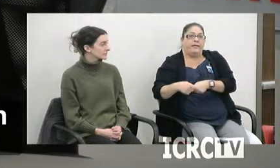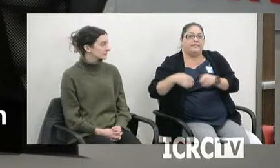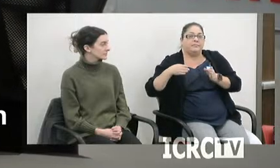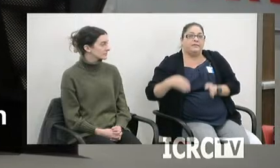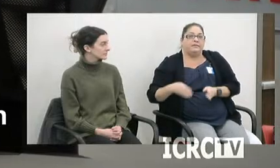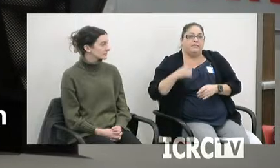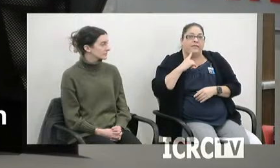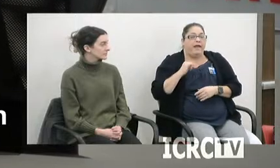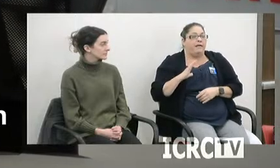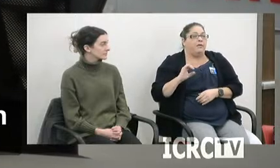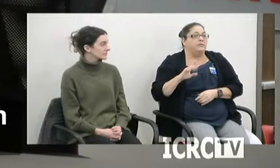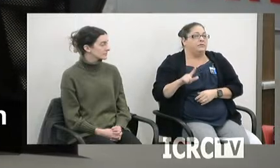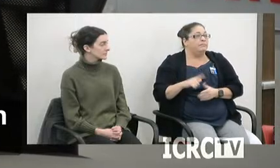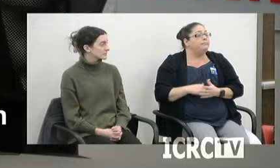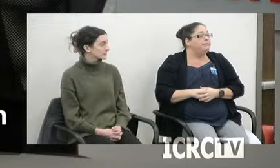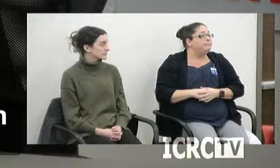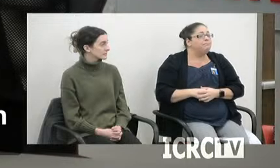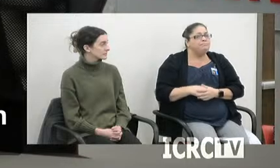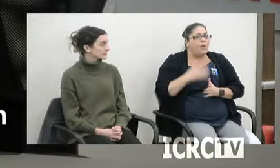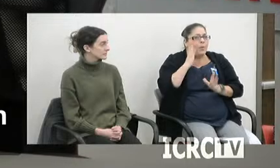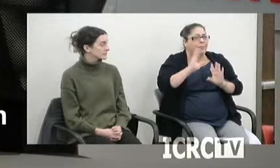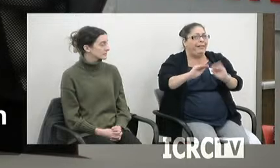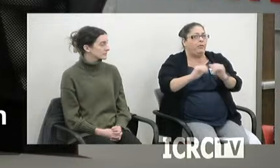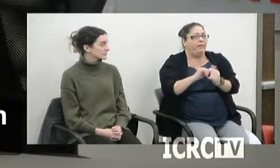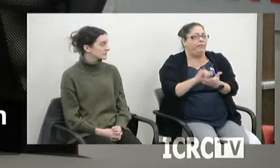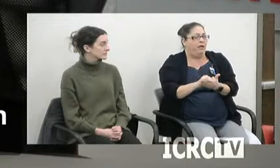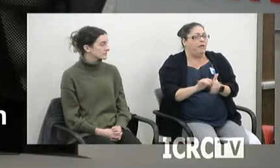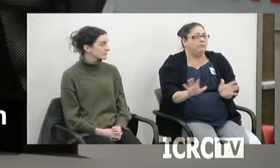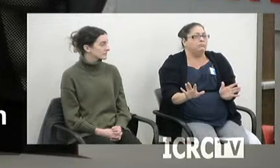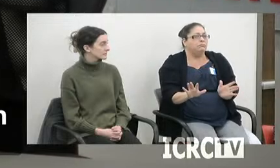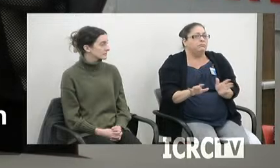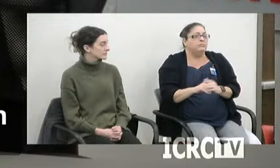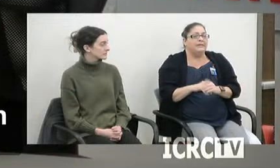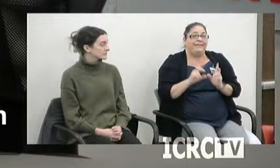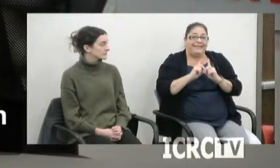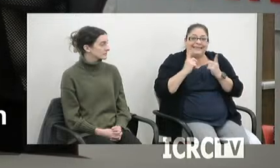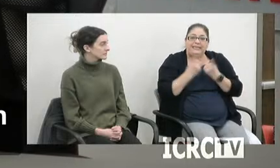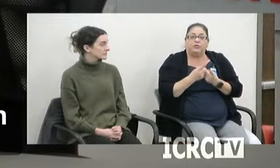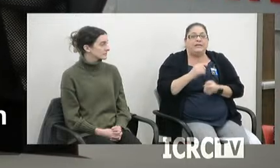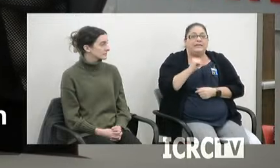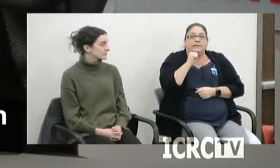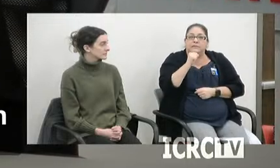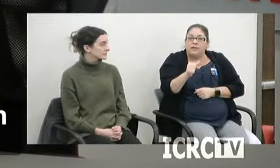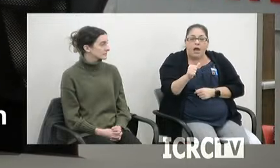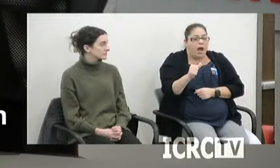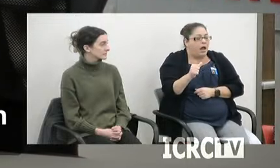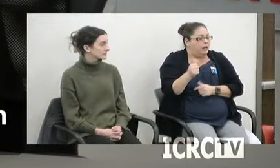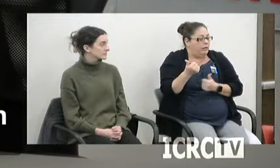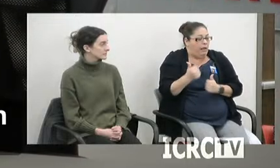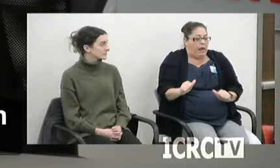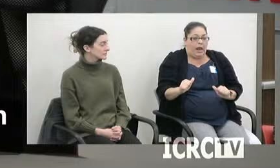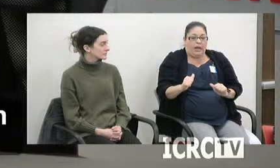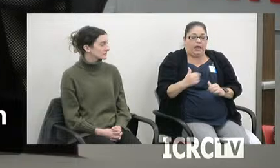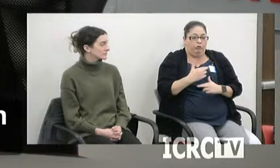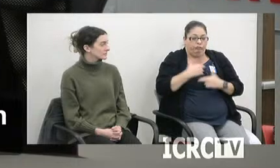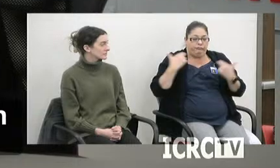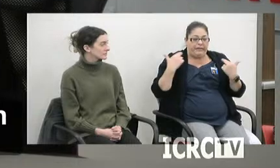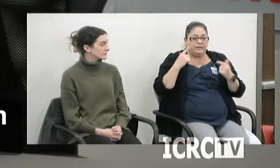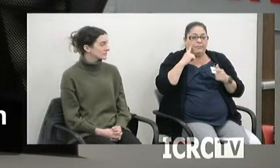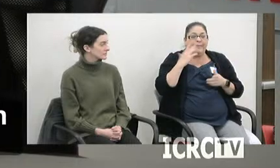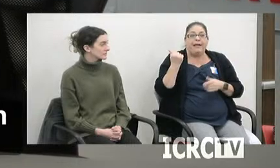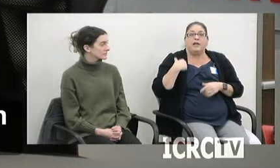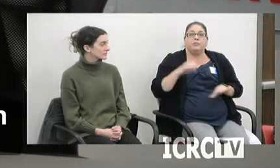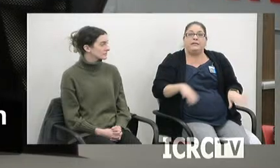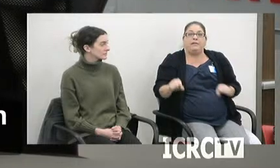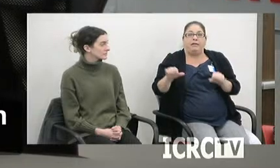that council. I just want to make that super clear, that the district is not in any way, shape, or form at risk because we're taking this